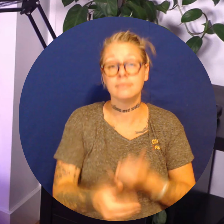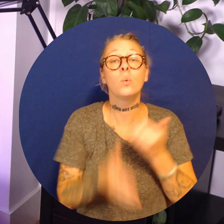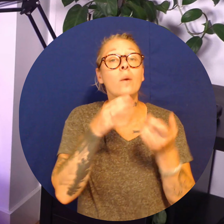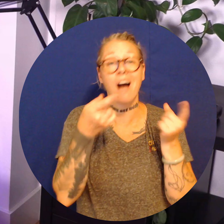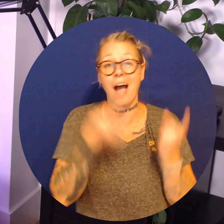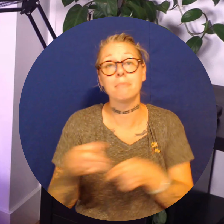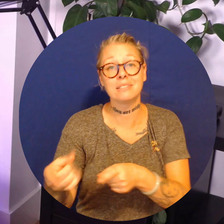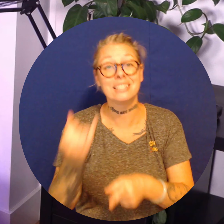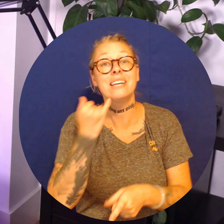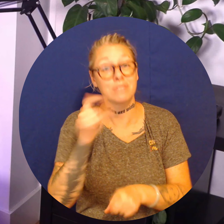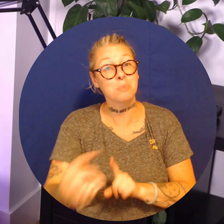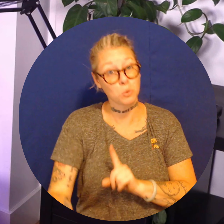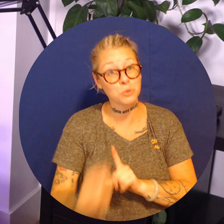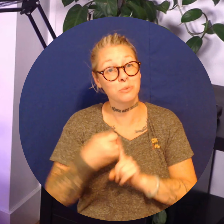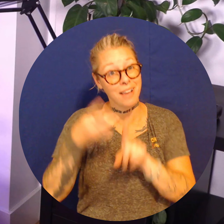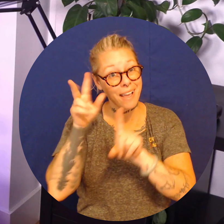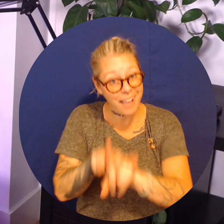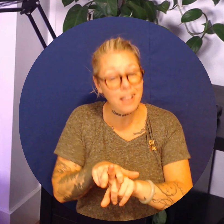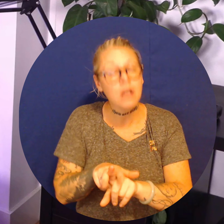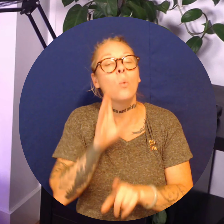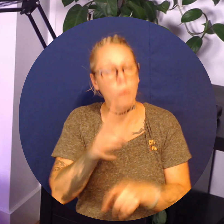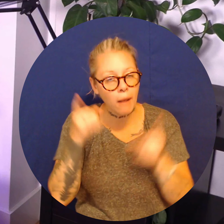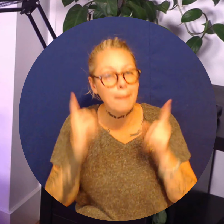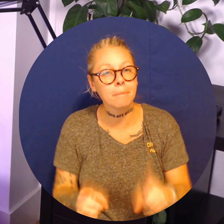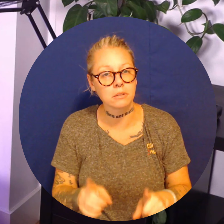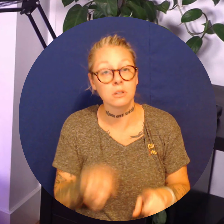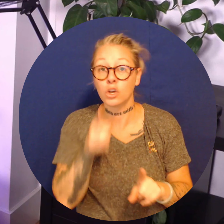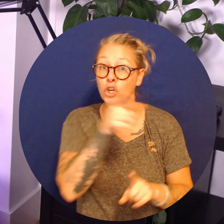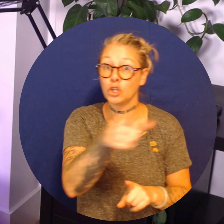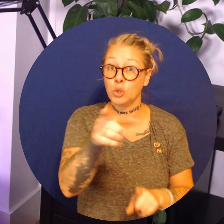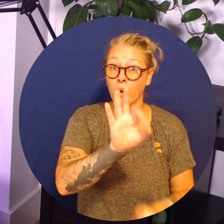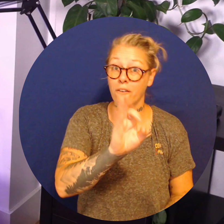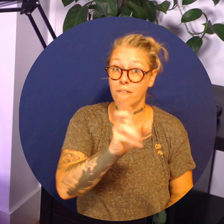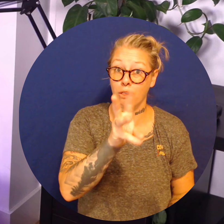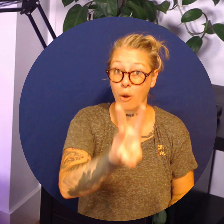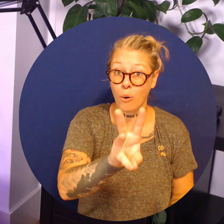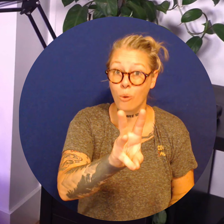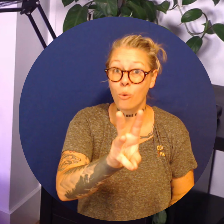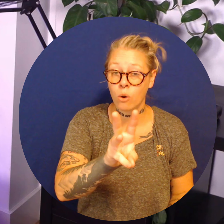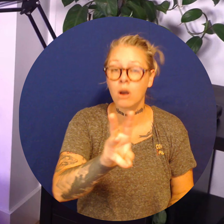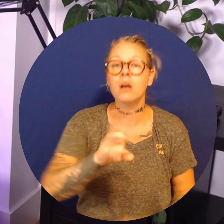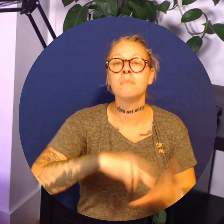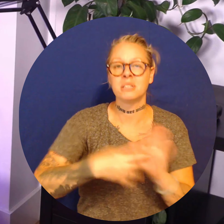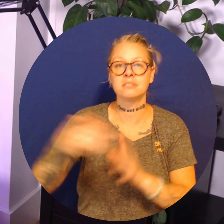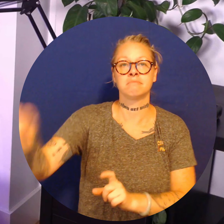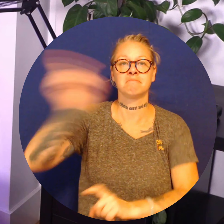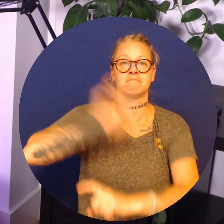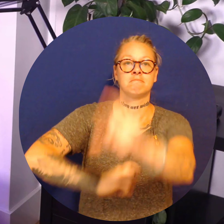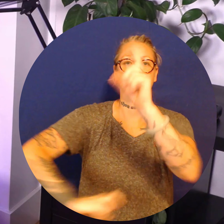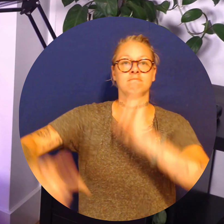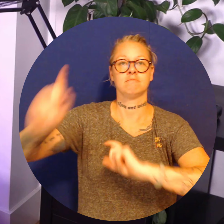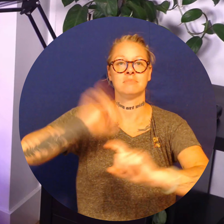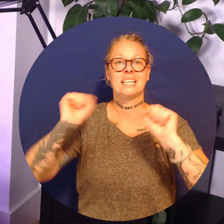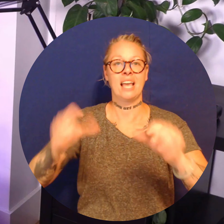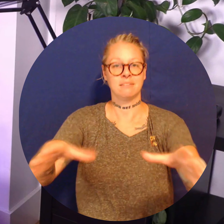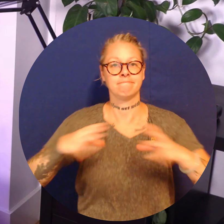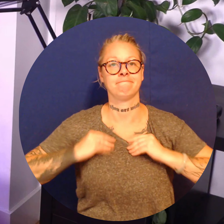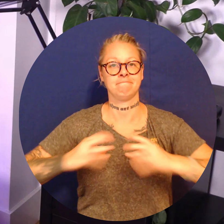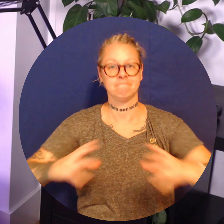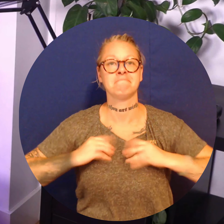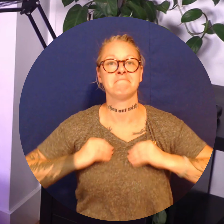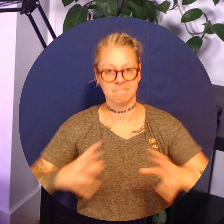miss you and the more in flow you are the more ease they can throw things